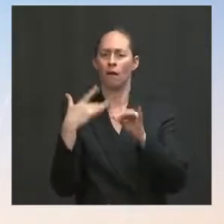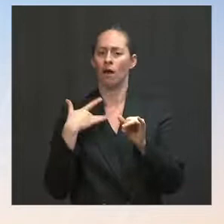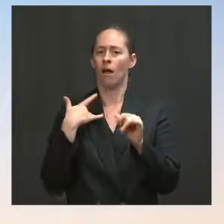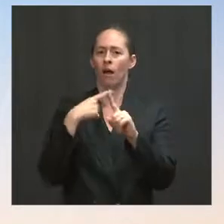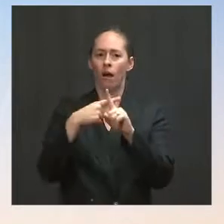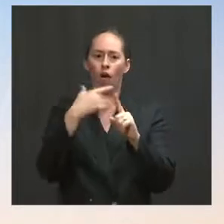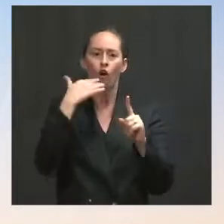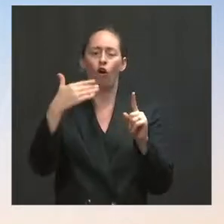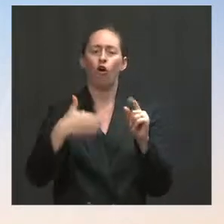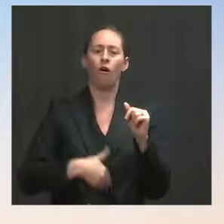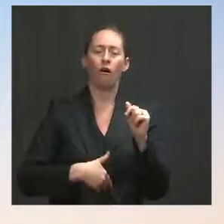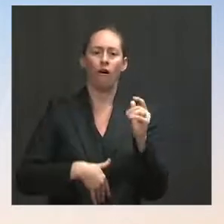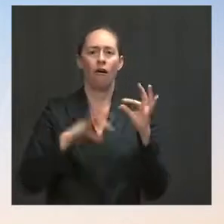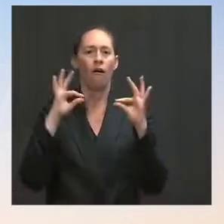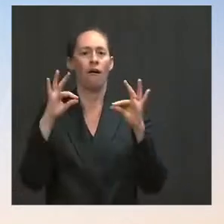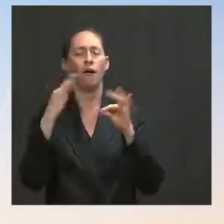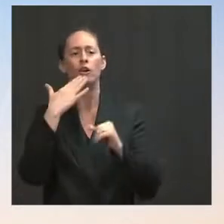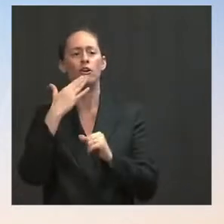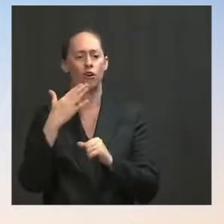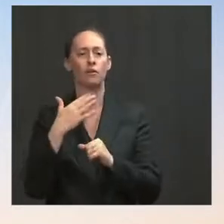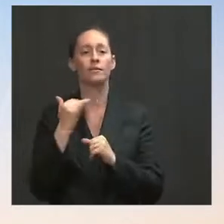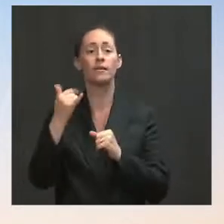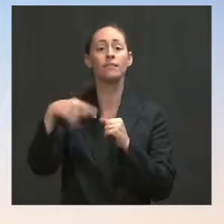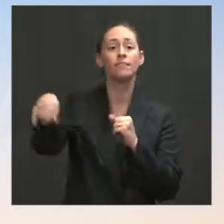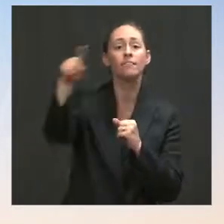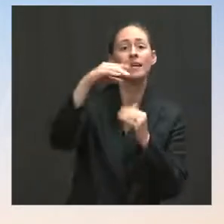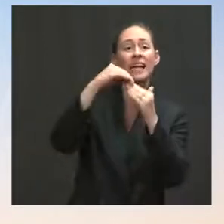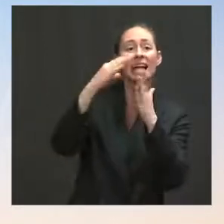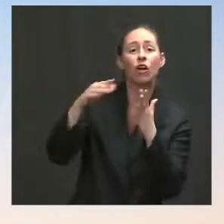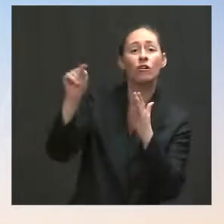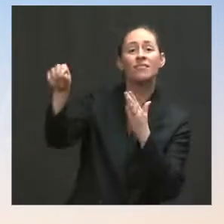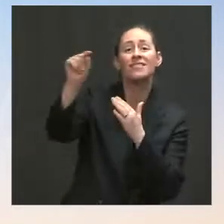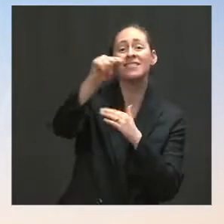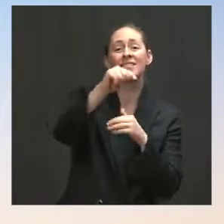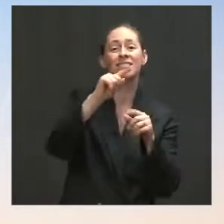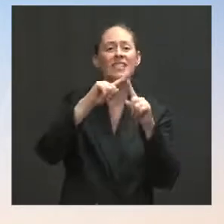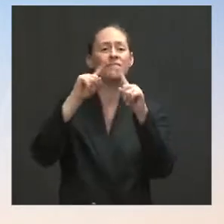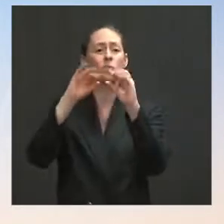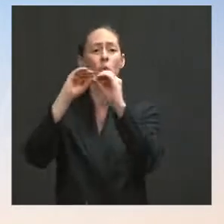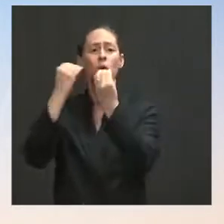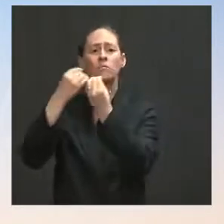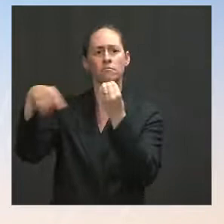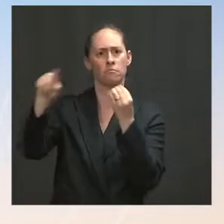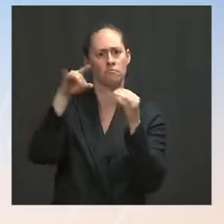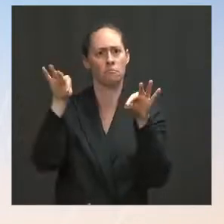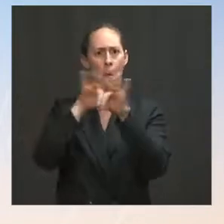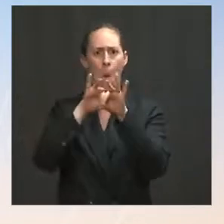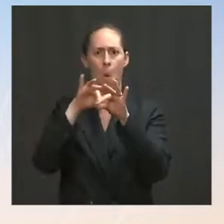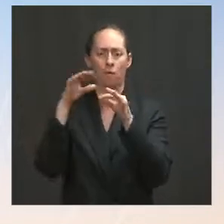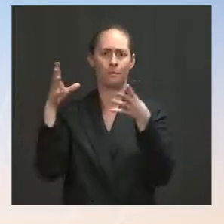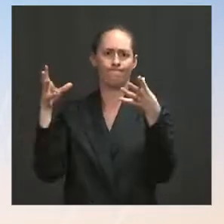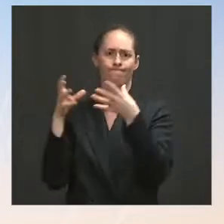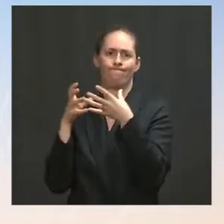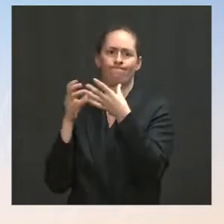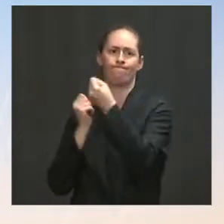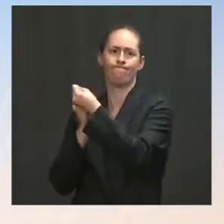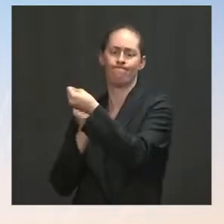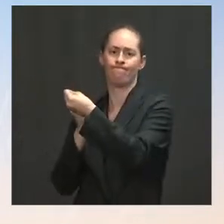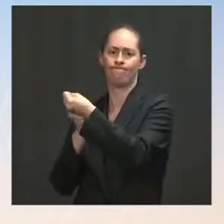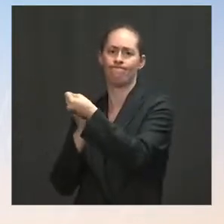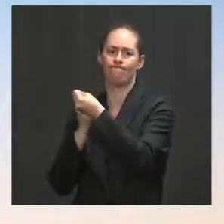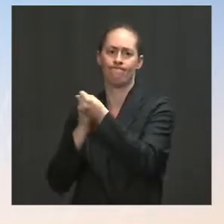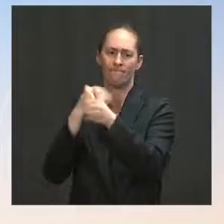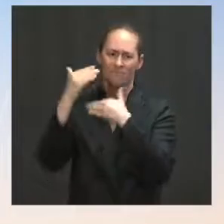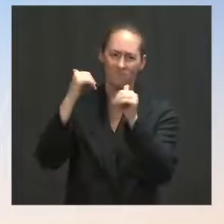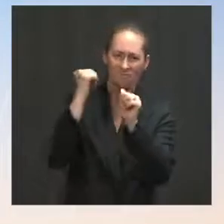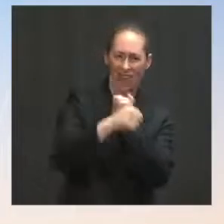there's no question that these leaders and their organizations are key partners for the president and our efforts to move this legislation forward. And